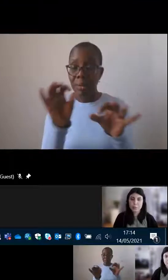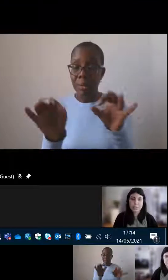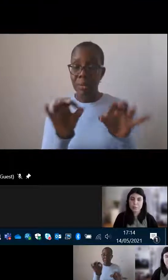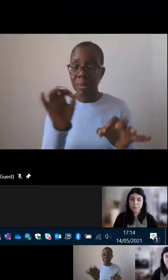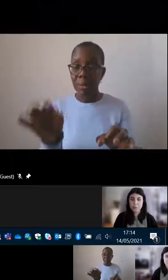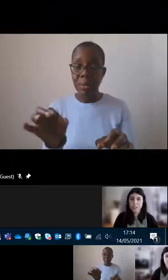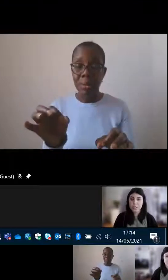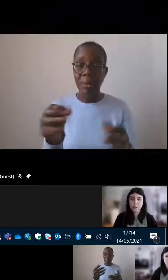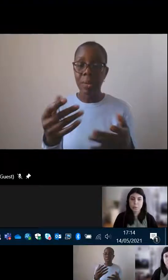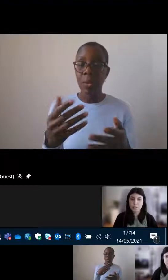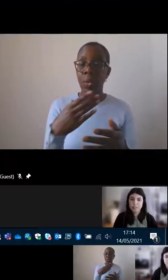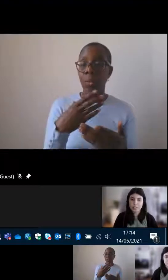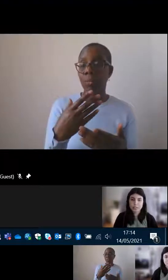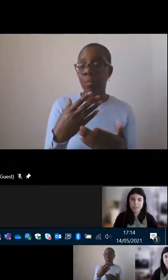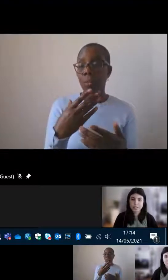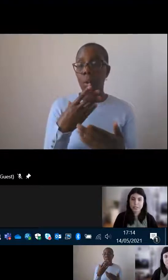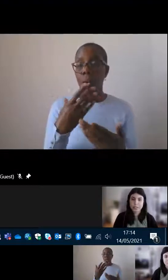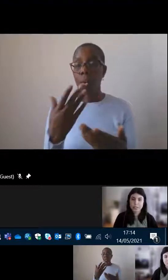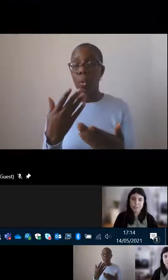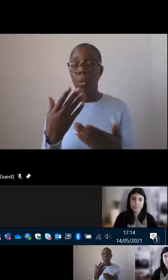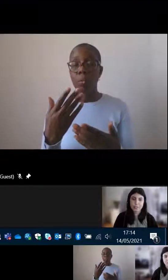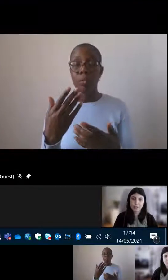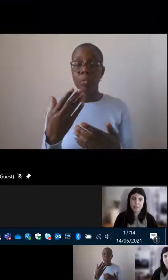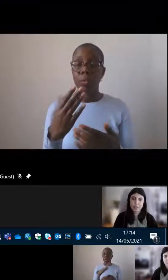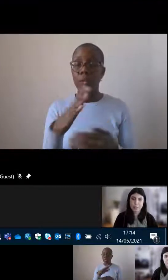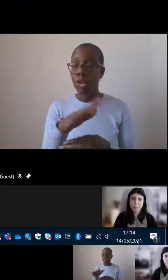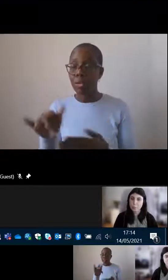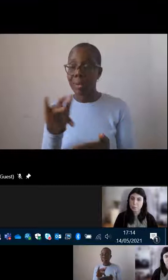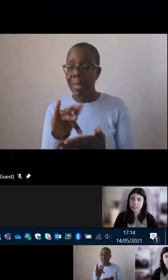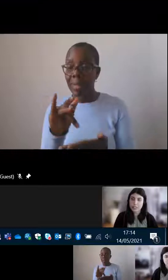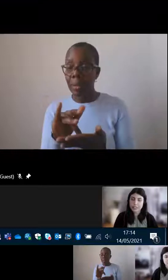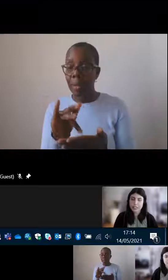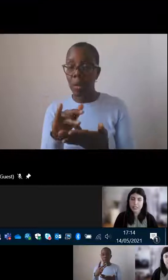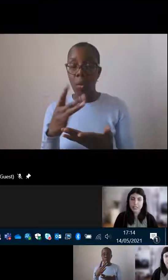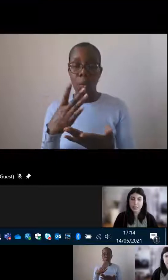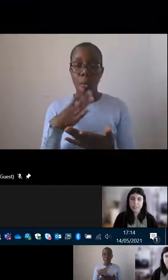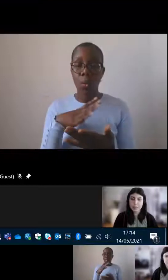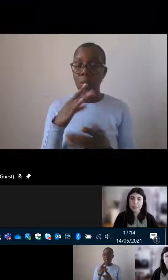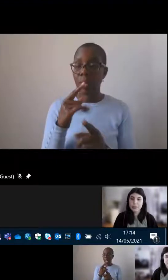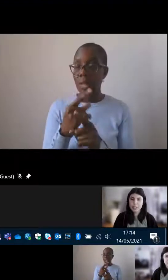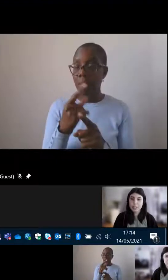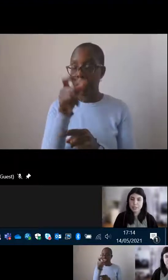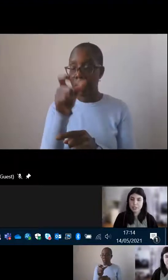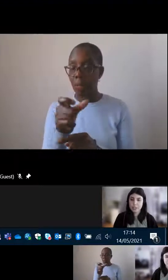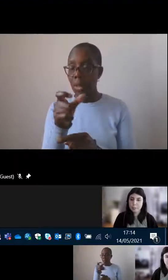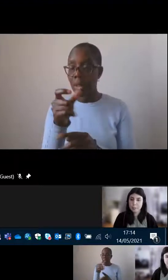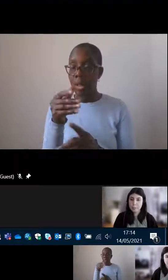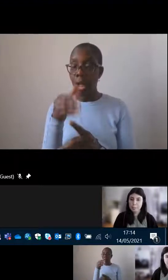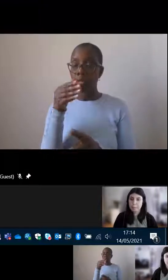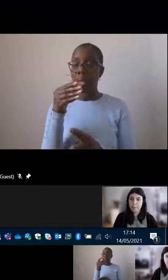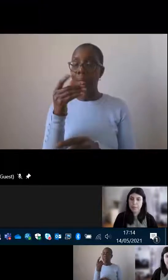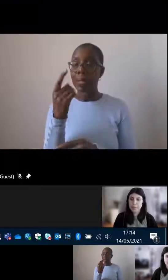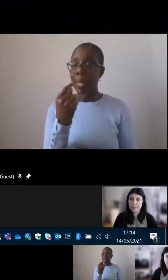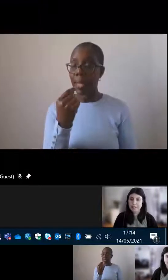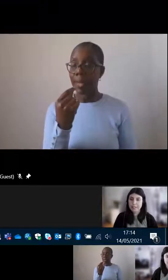want to speak to somebody who works at the Children's Centres or the family support work, you can email